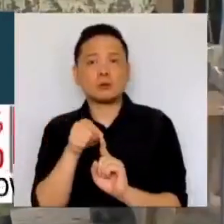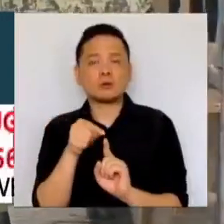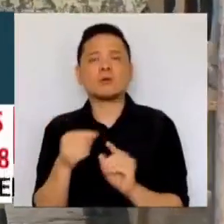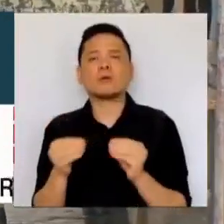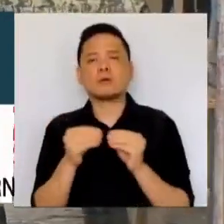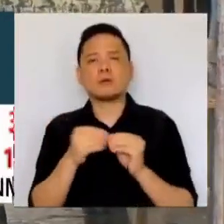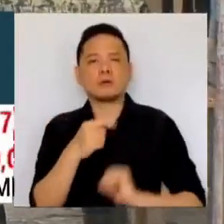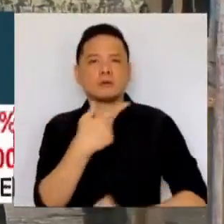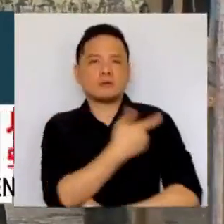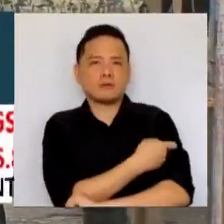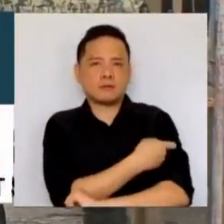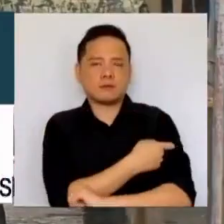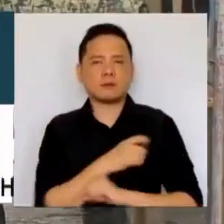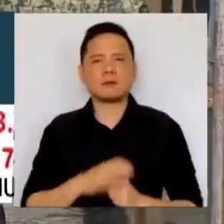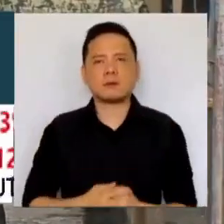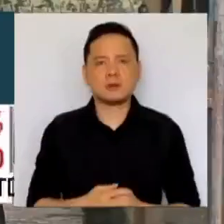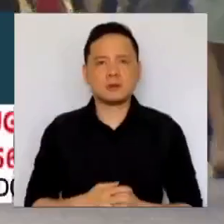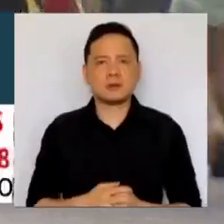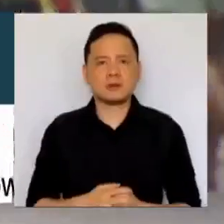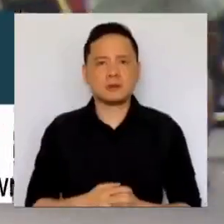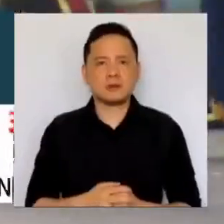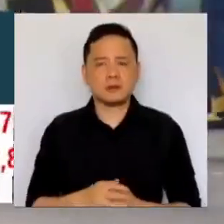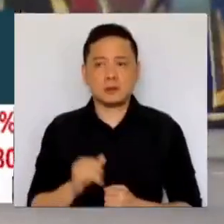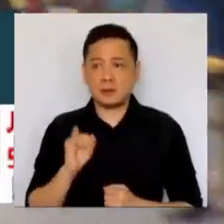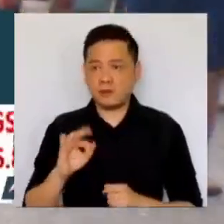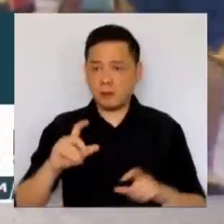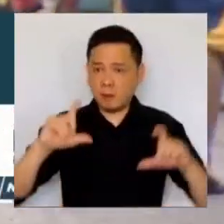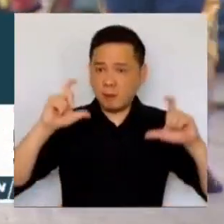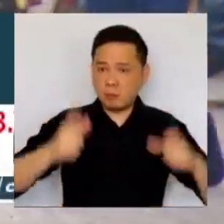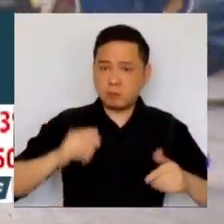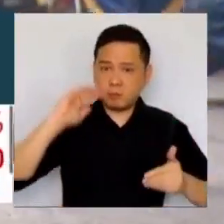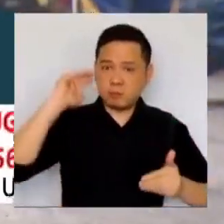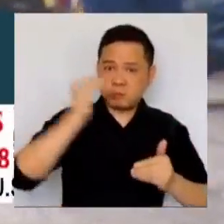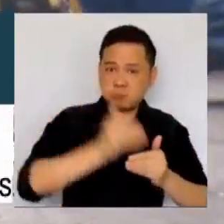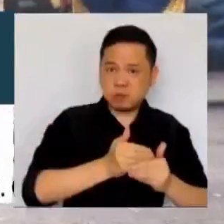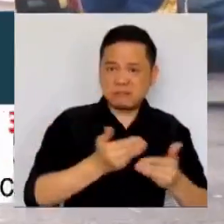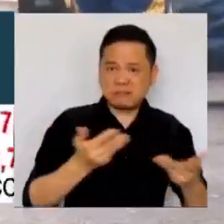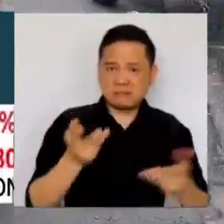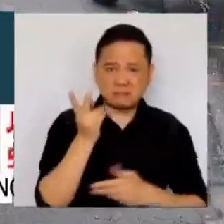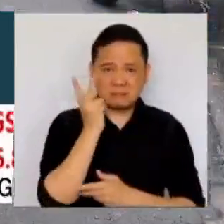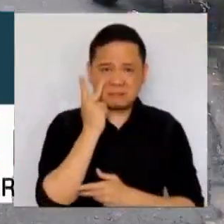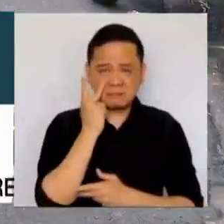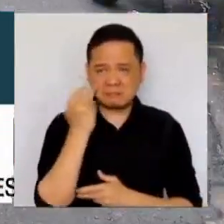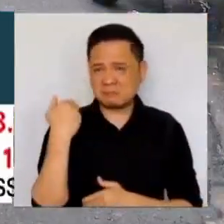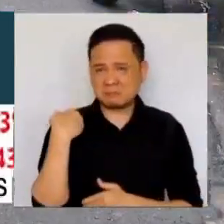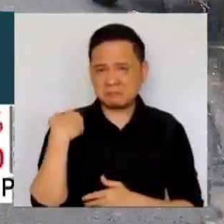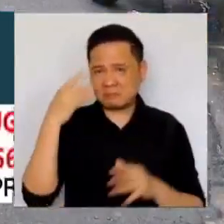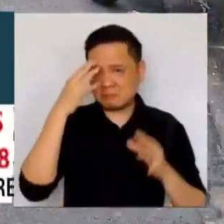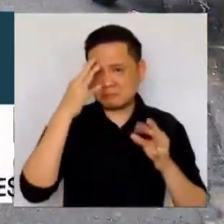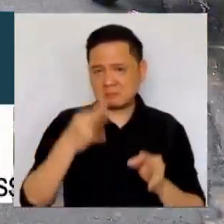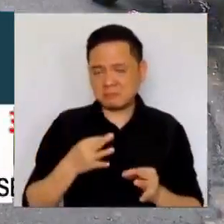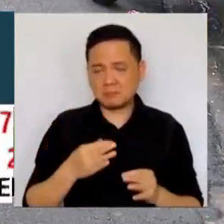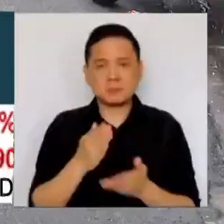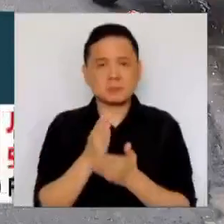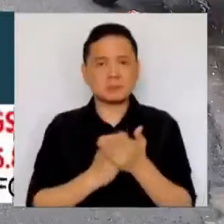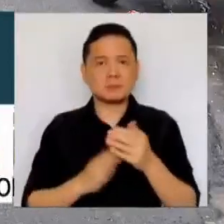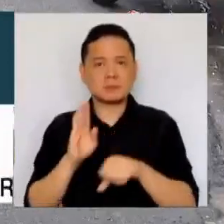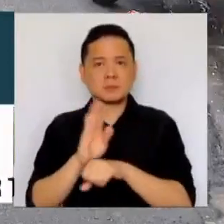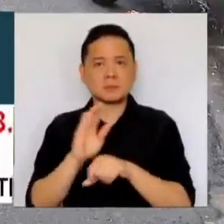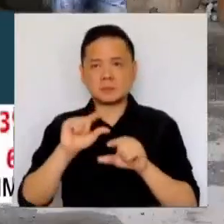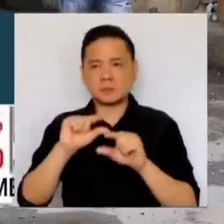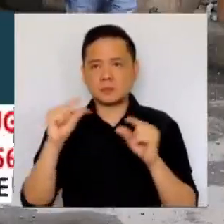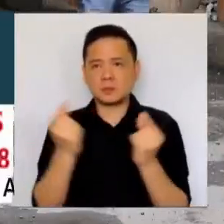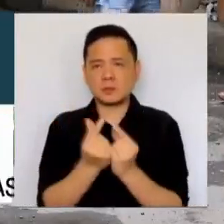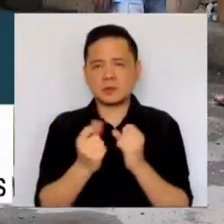Whether or not that means there will be no more hard lockdowns in the Philippines remains to be seen. Some business groups lobbied hard against